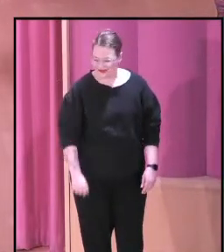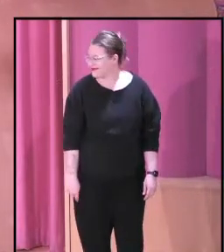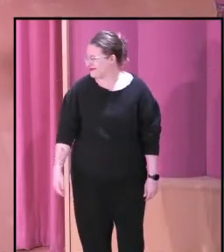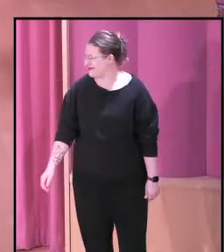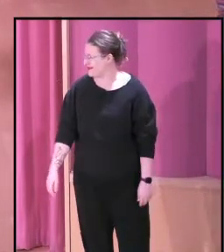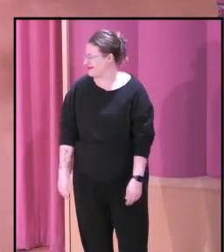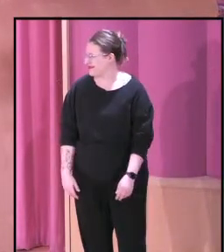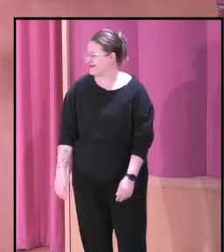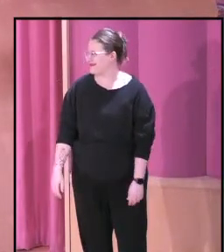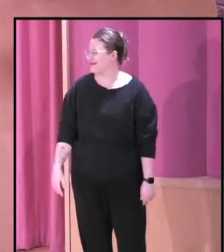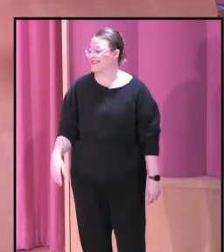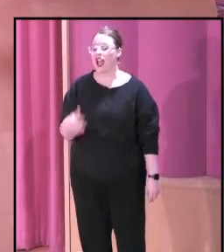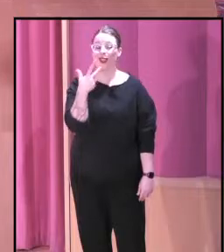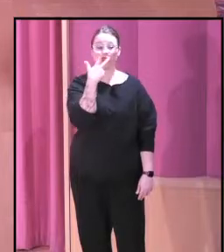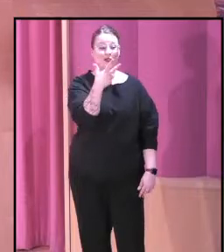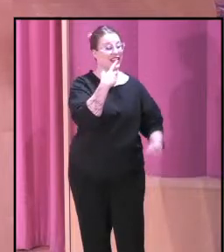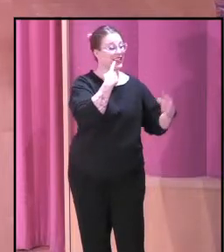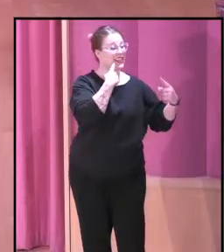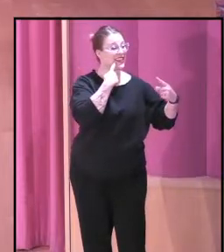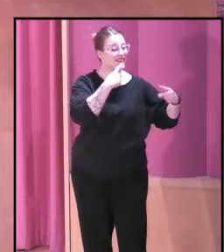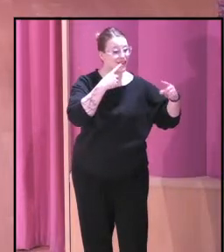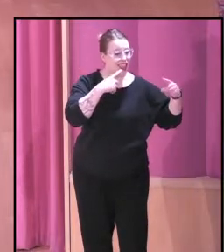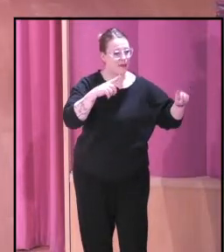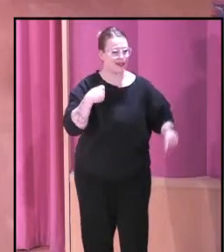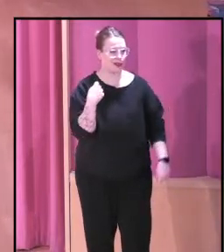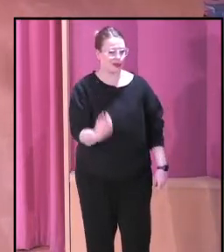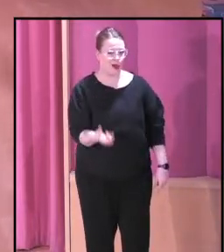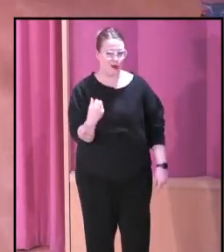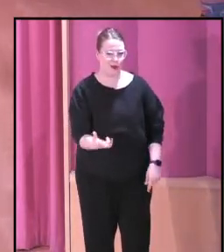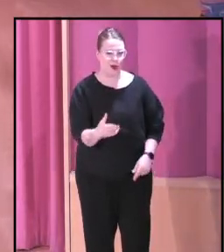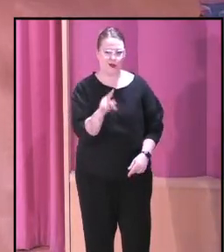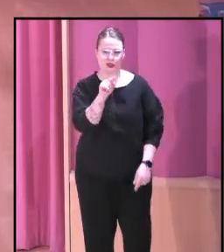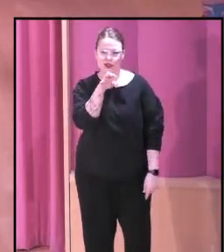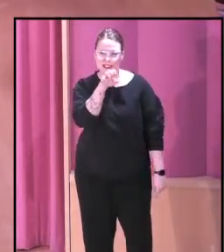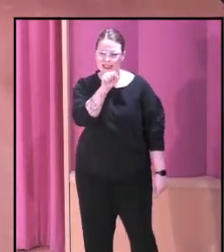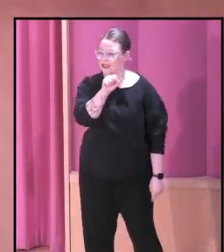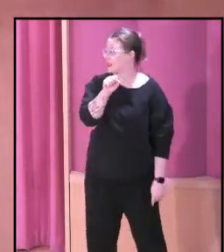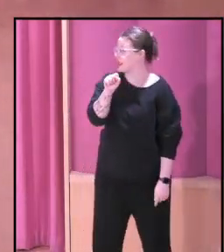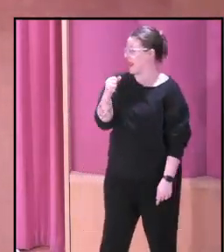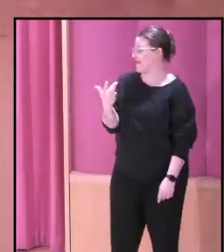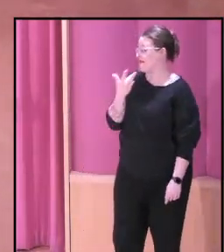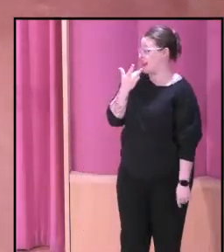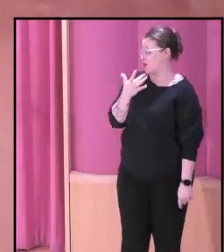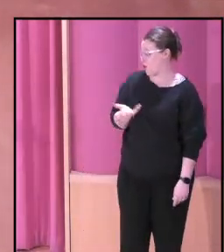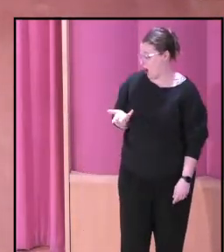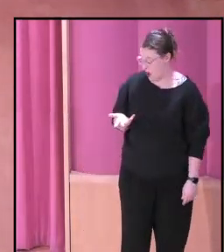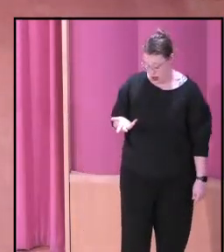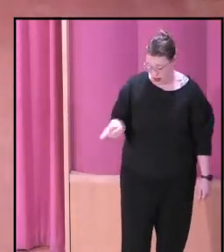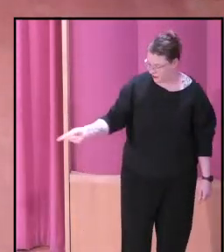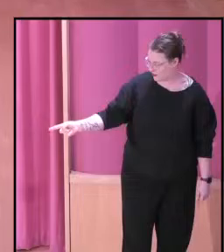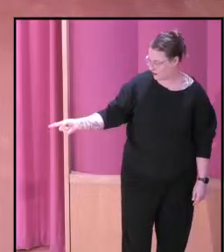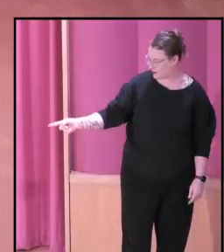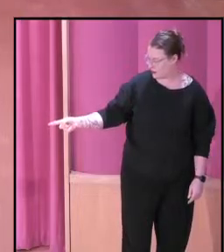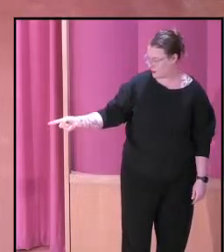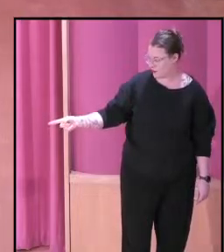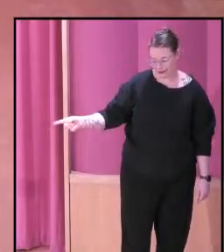Well, there are 3 famous classic yo-yo tricks, and possibly everyone's favorite yo-yo trick is good old walk the